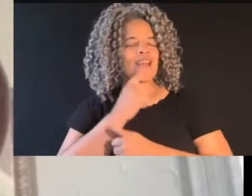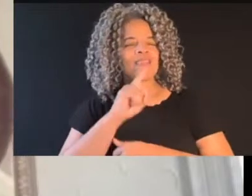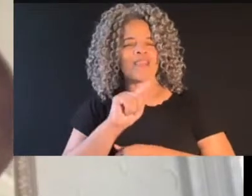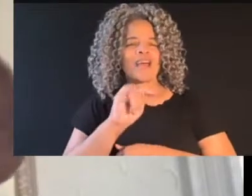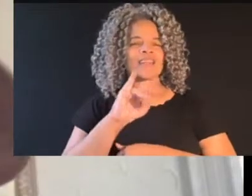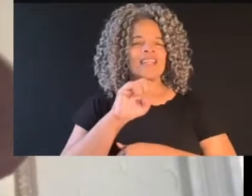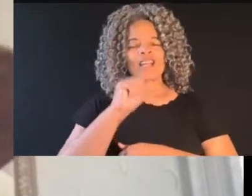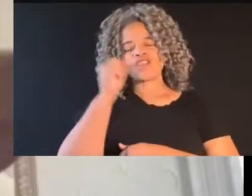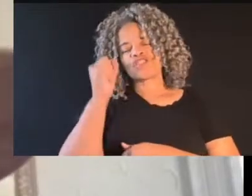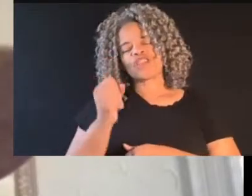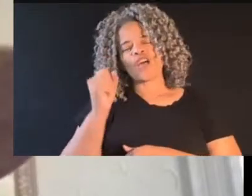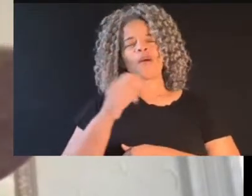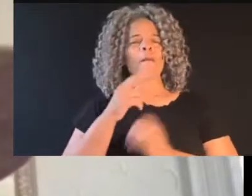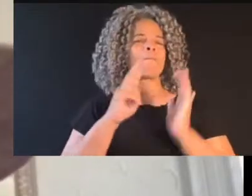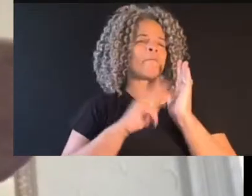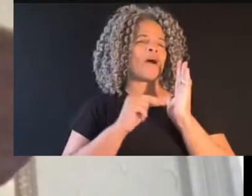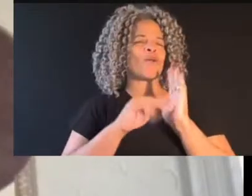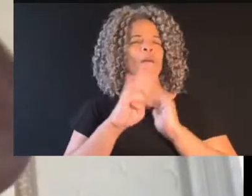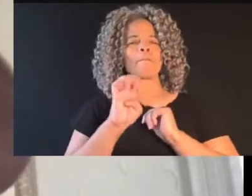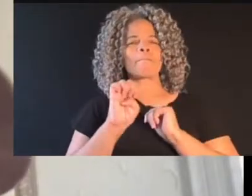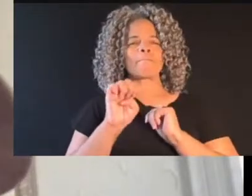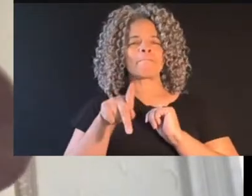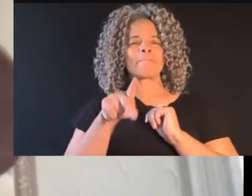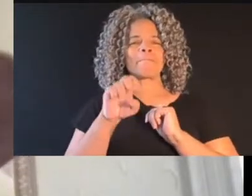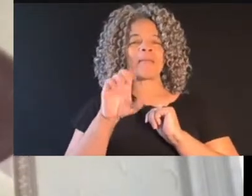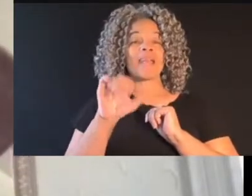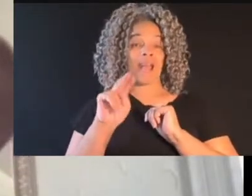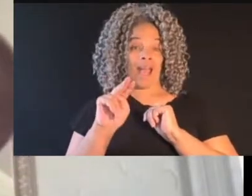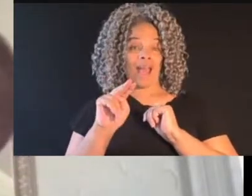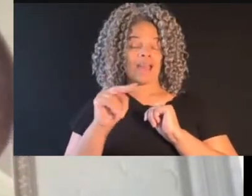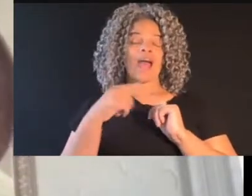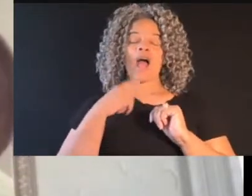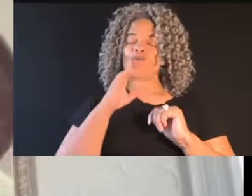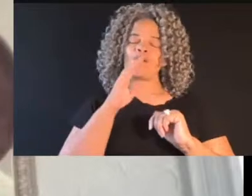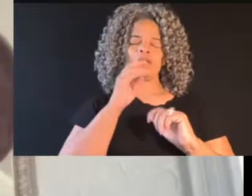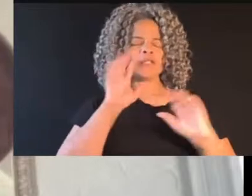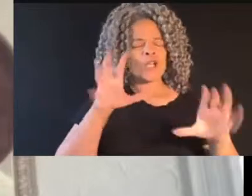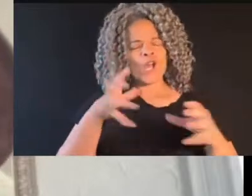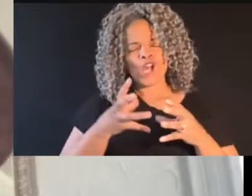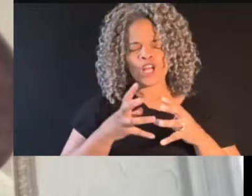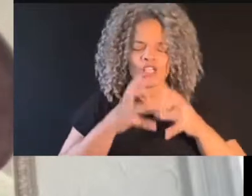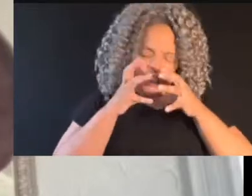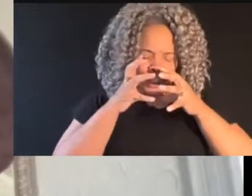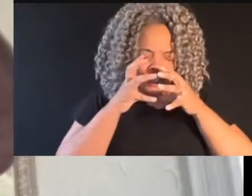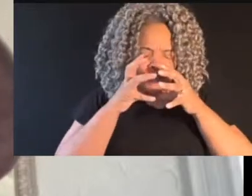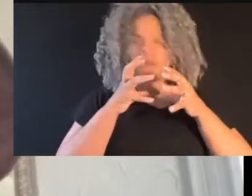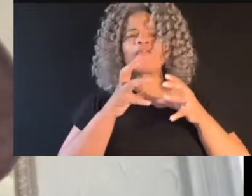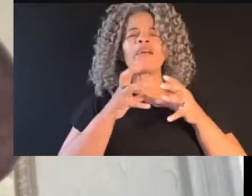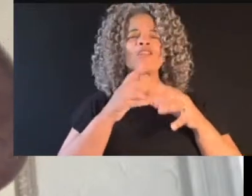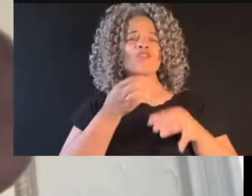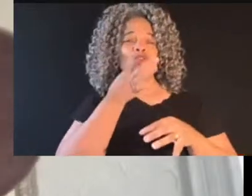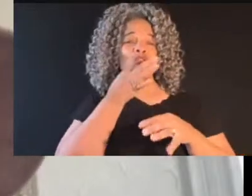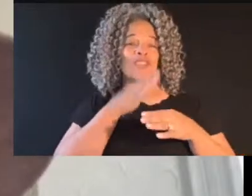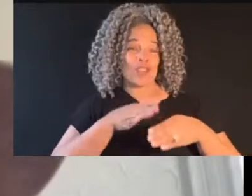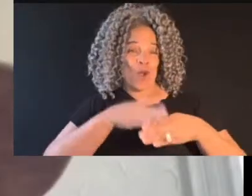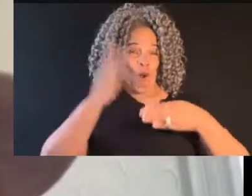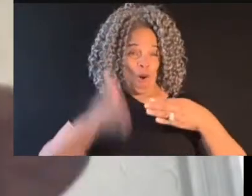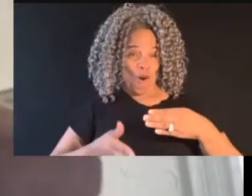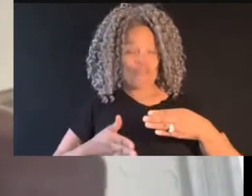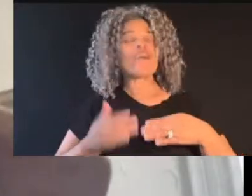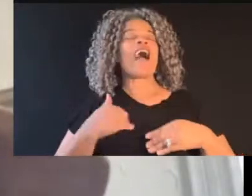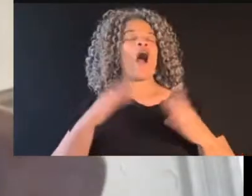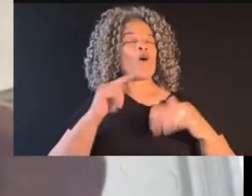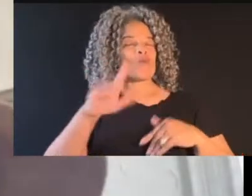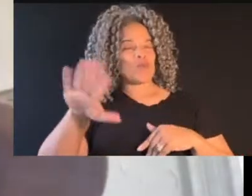Southern Butter Pecan right now. I intend on slamming my face into a container as soon as this is over. And I hope you all have